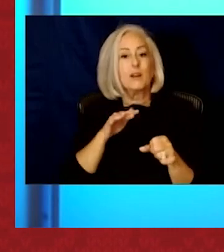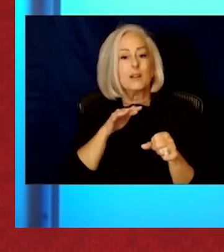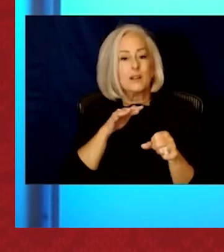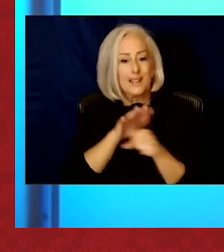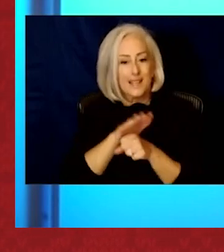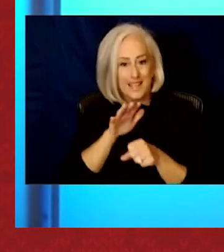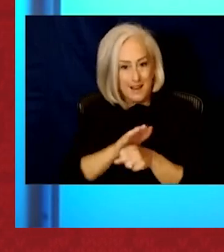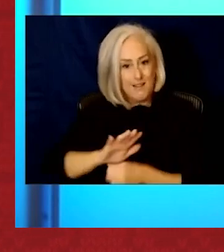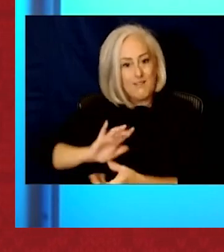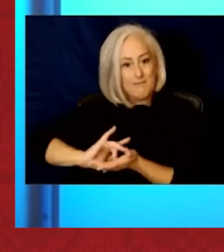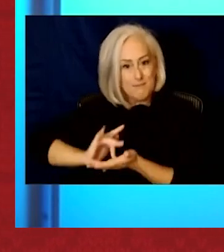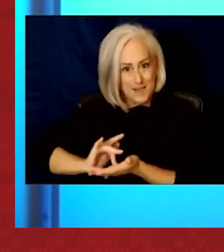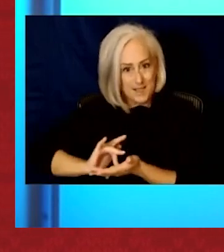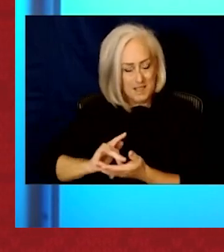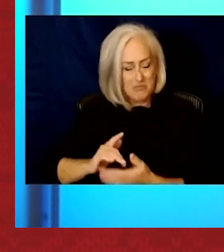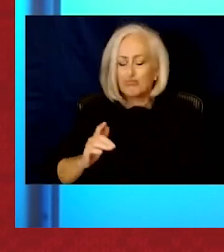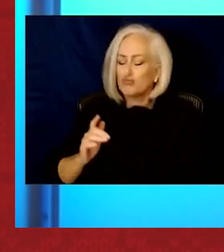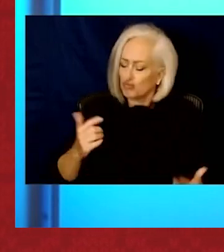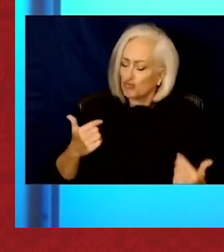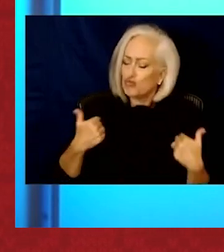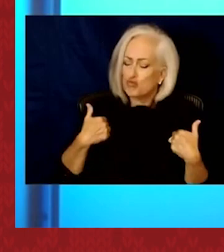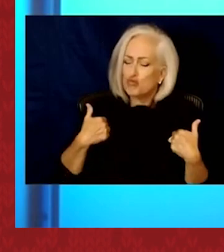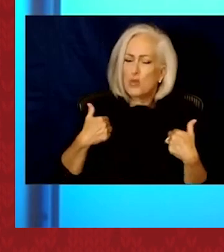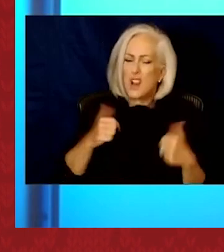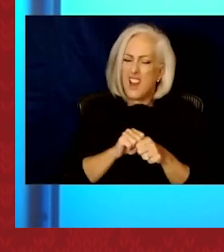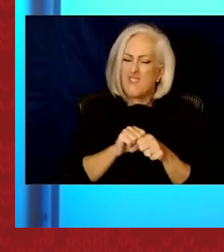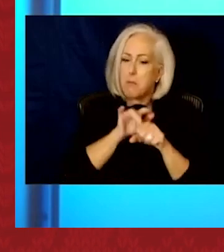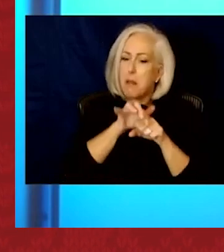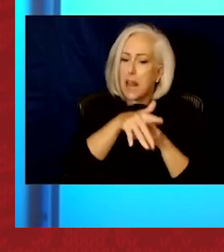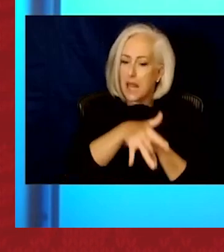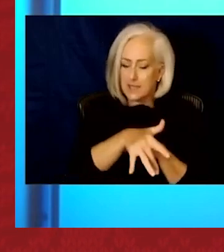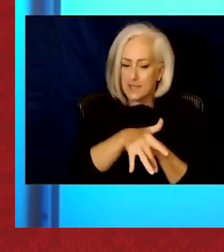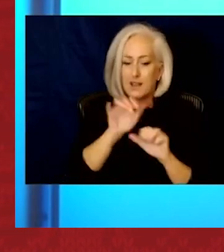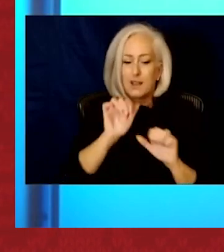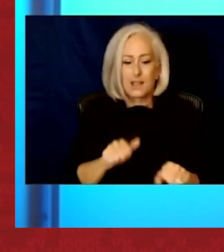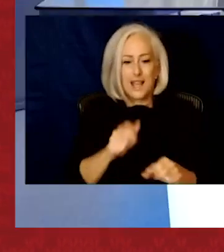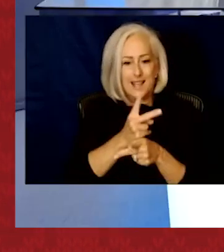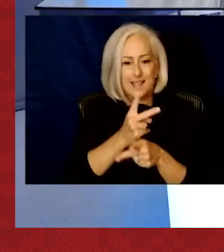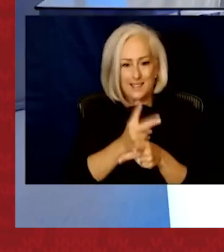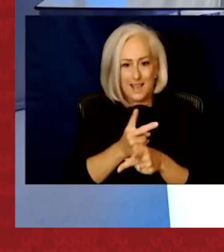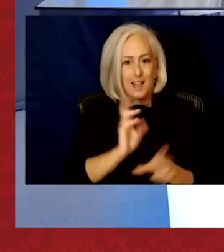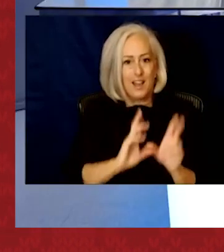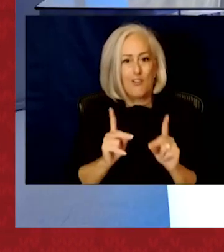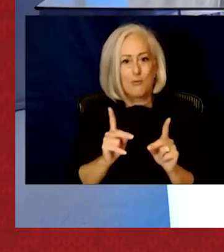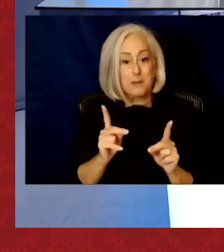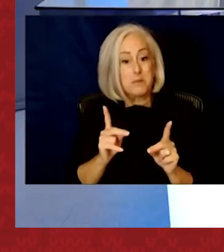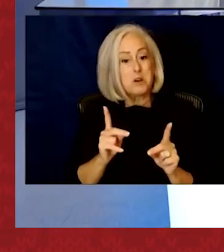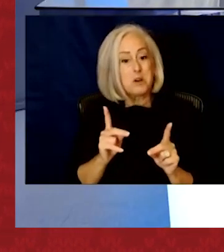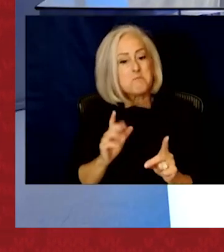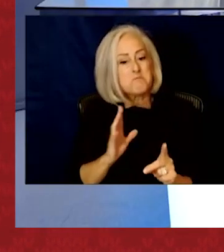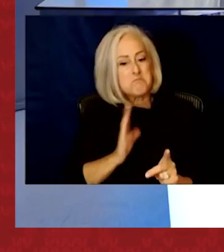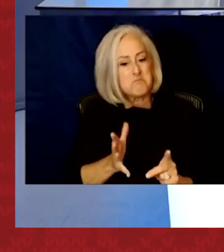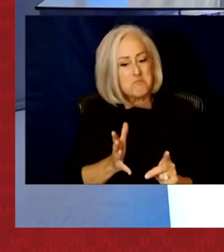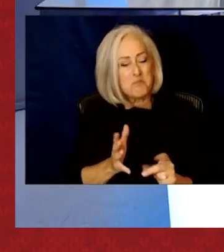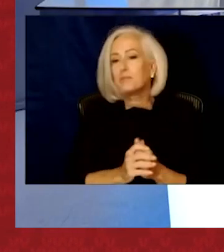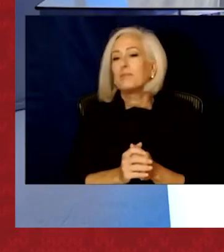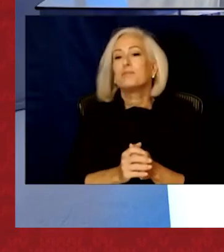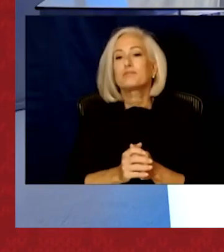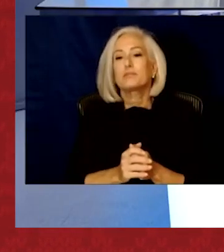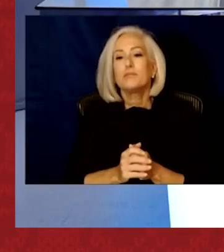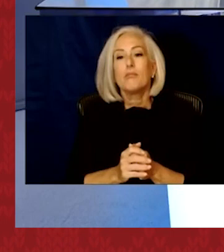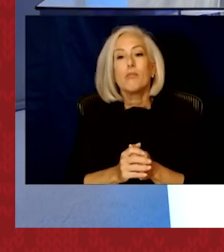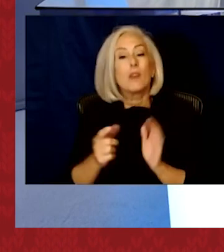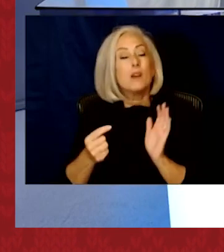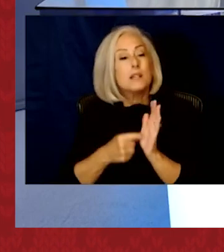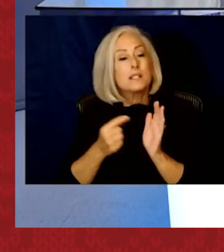problem. We got plenty of it. We can treat people adequately and successfully. And sometimes a snake bite can actually get a lot of local reaction. You may sometimes